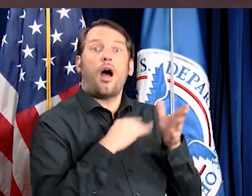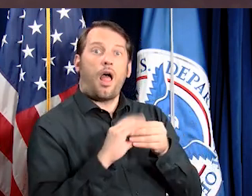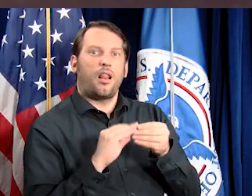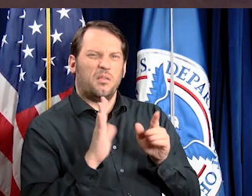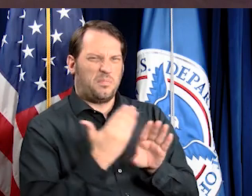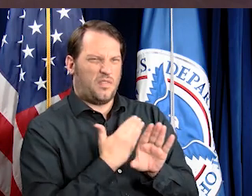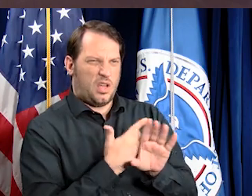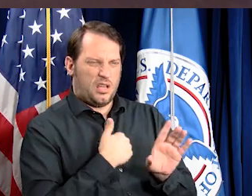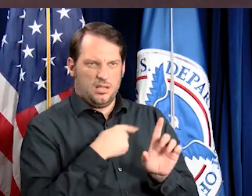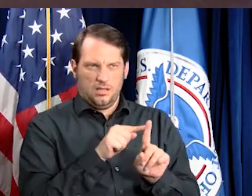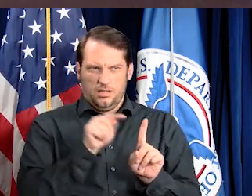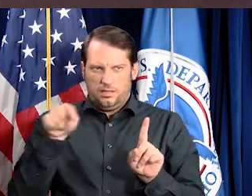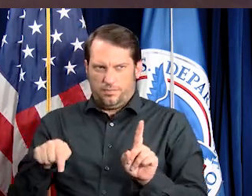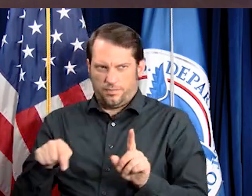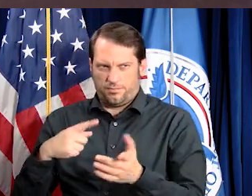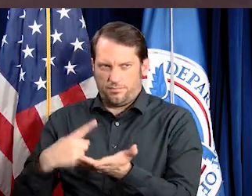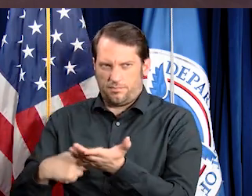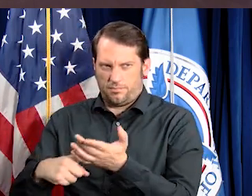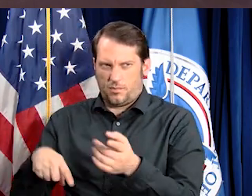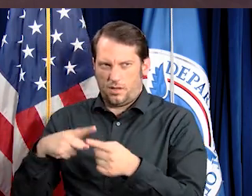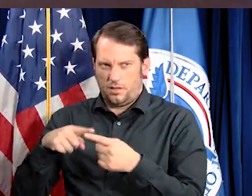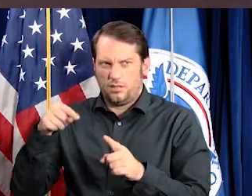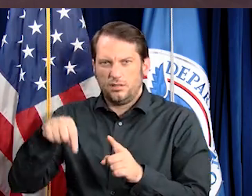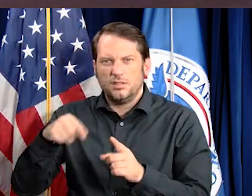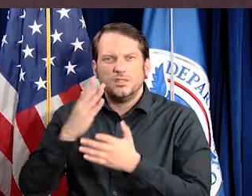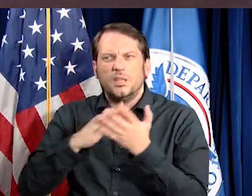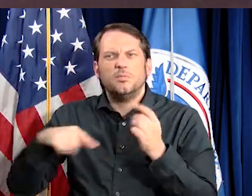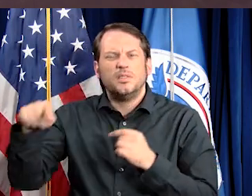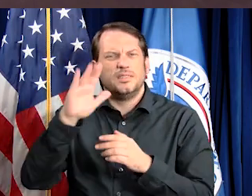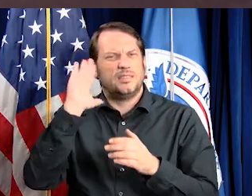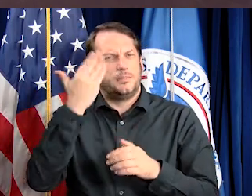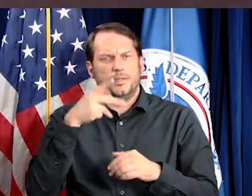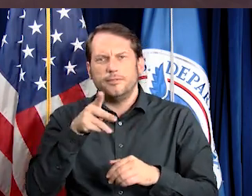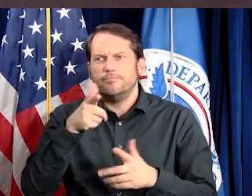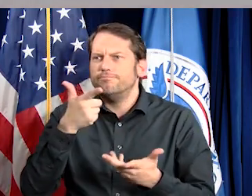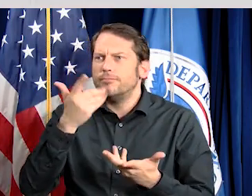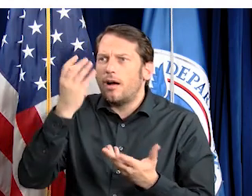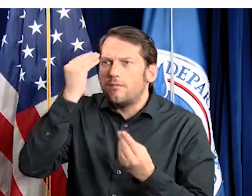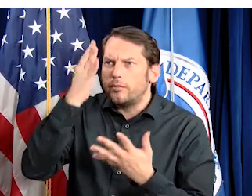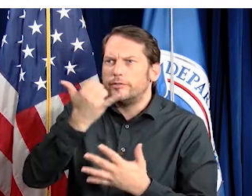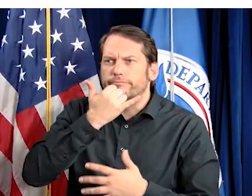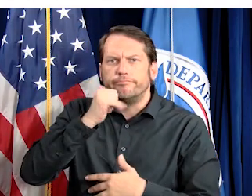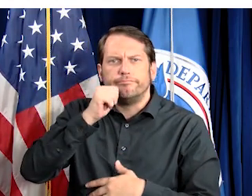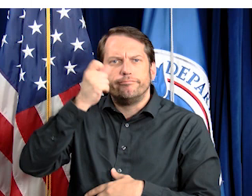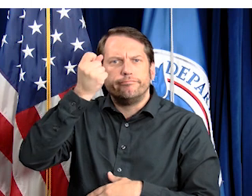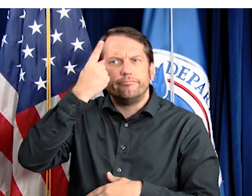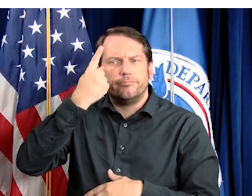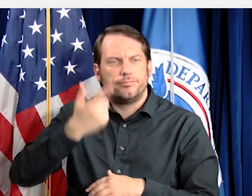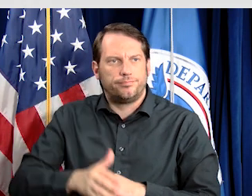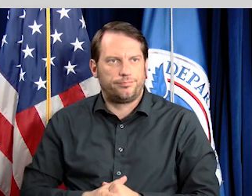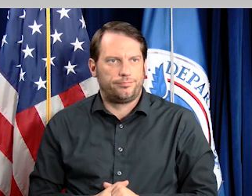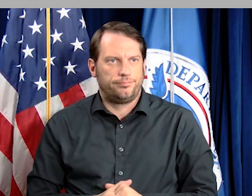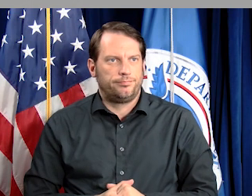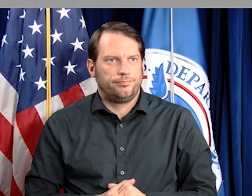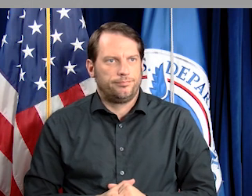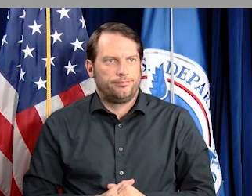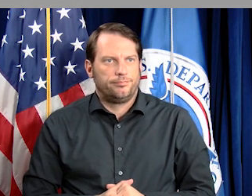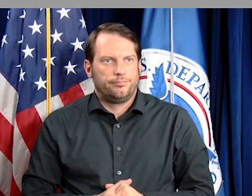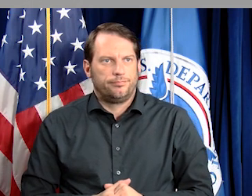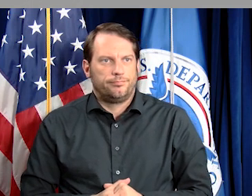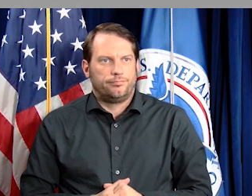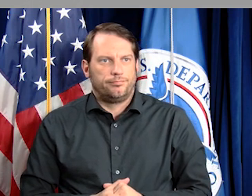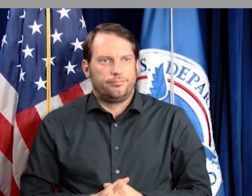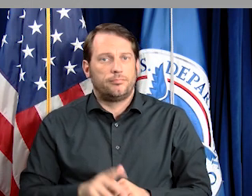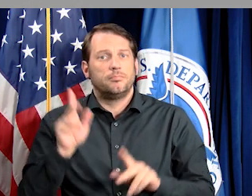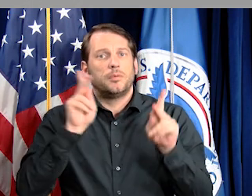some misconceptions, because I think people always mention these things. People think crowdsourcing means social